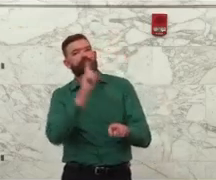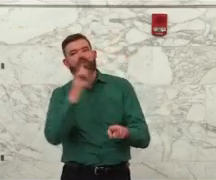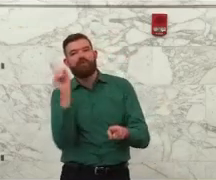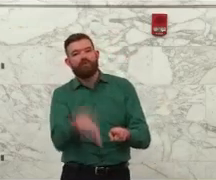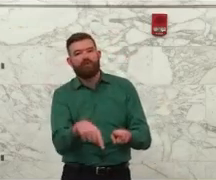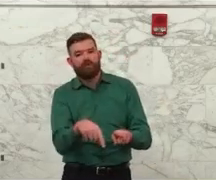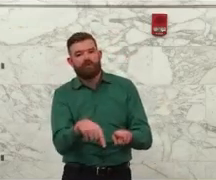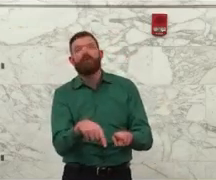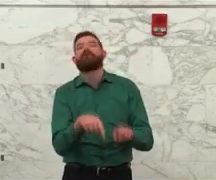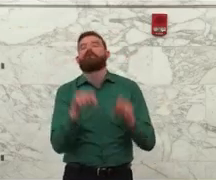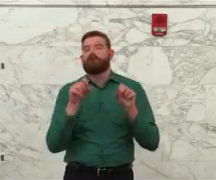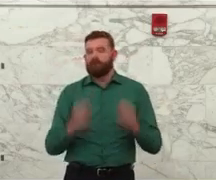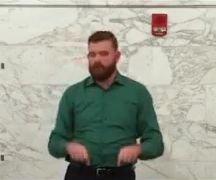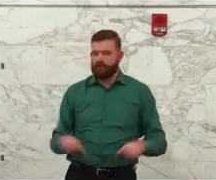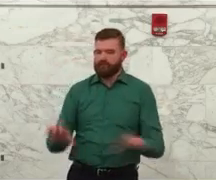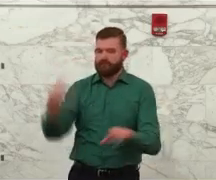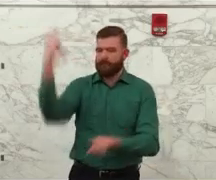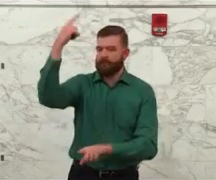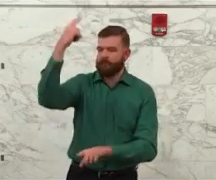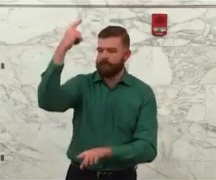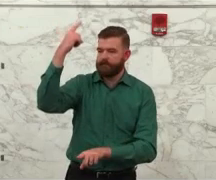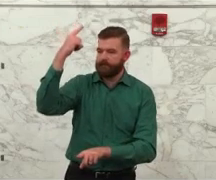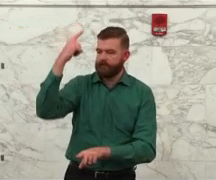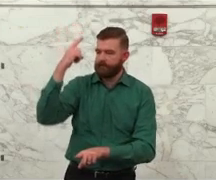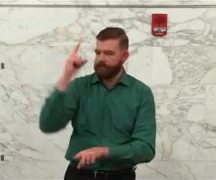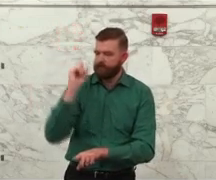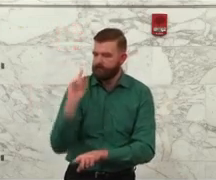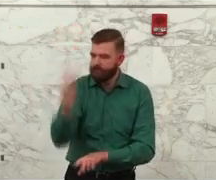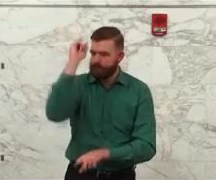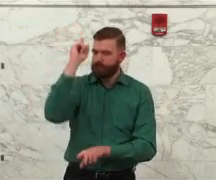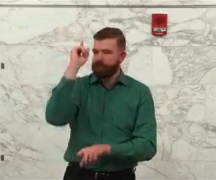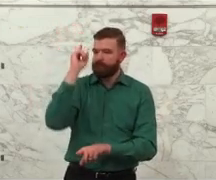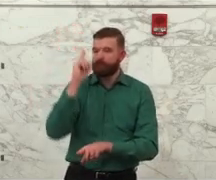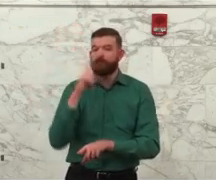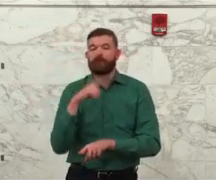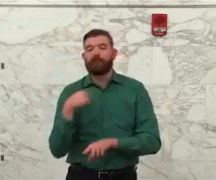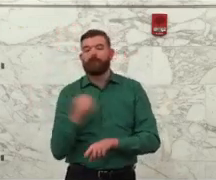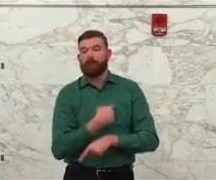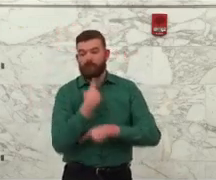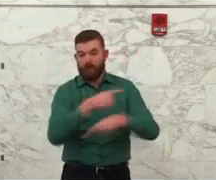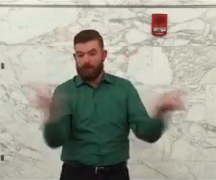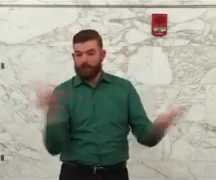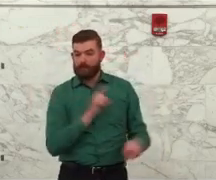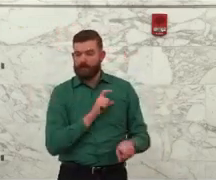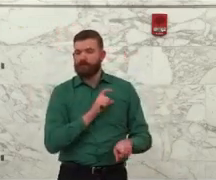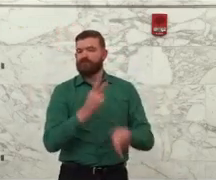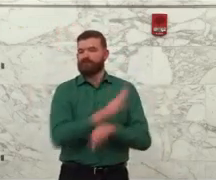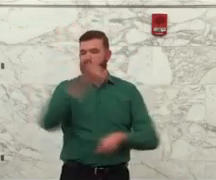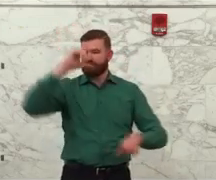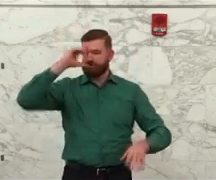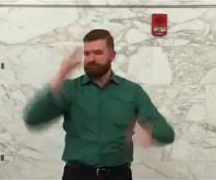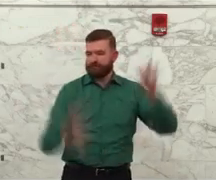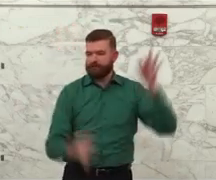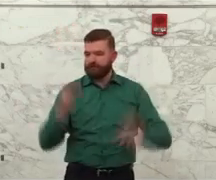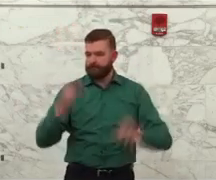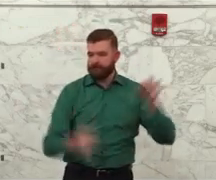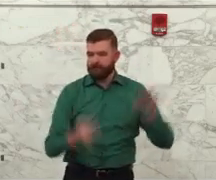about discretion and that being the greatest tool of law enforcement, but I think we're beyond that now,